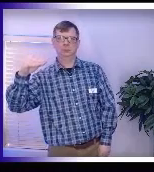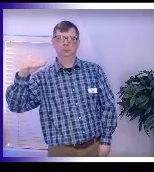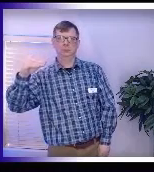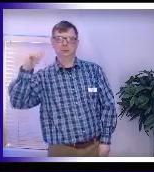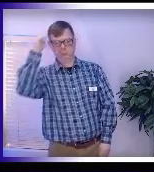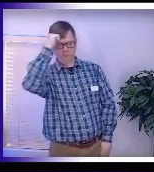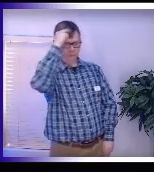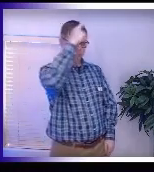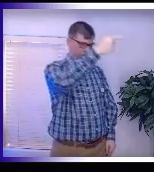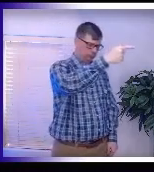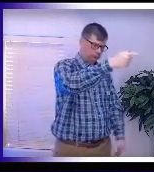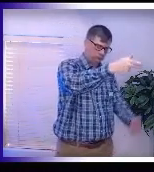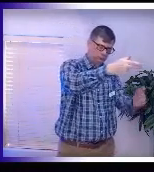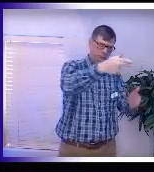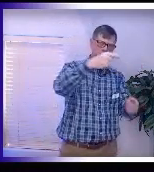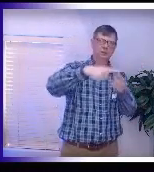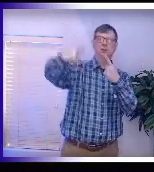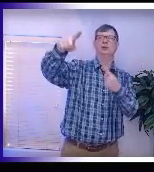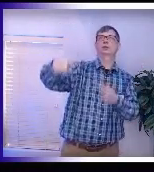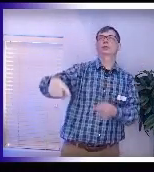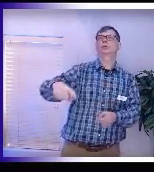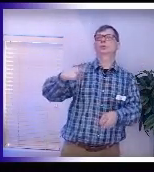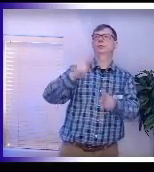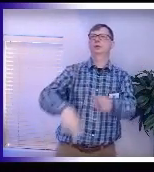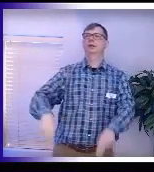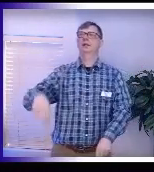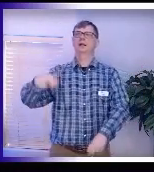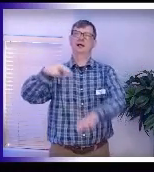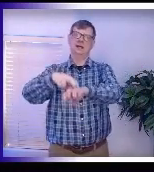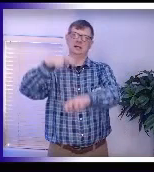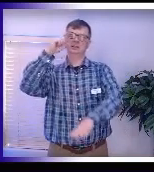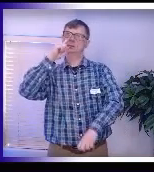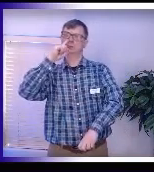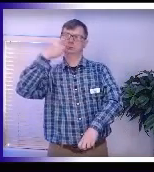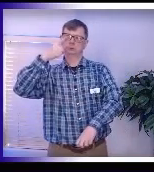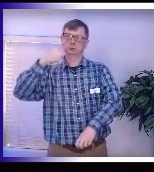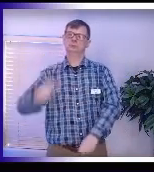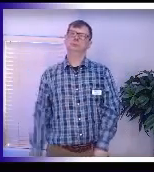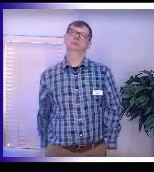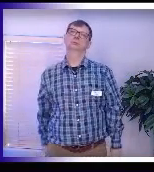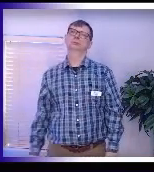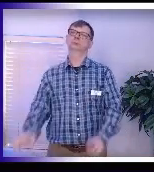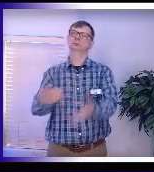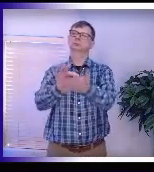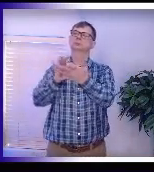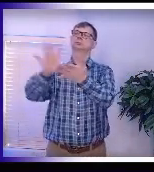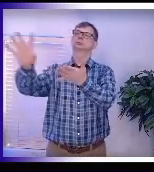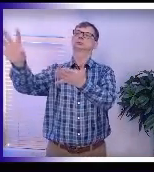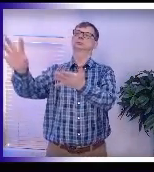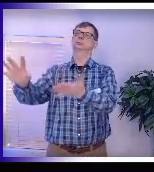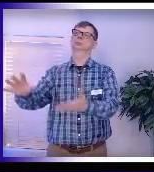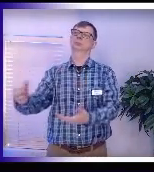he hit it right on the nose when he wrote,